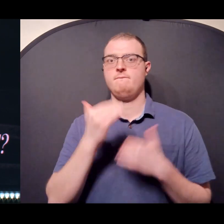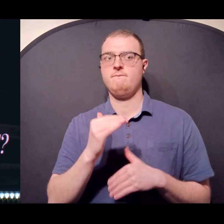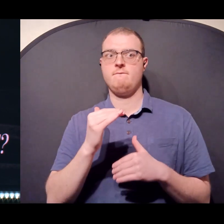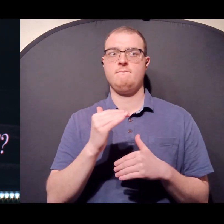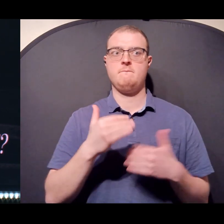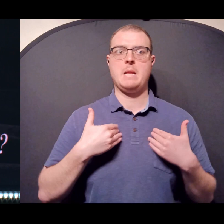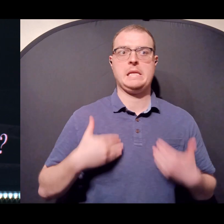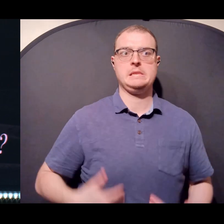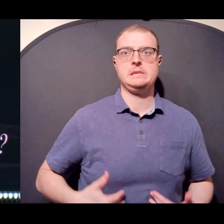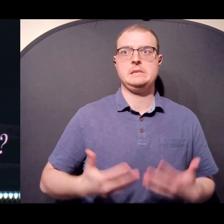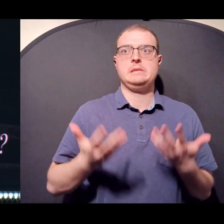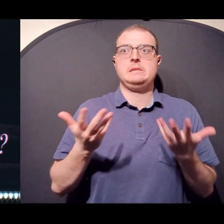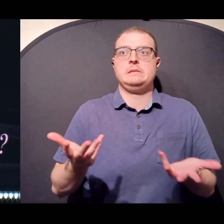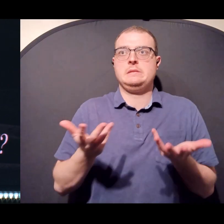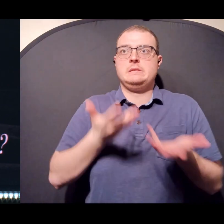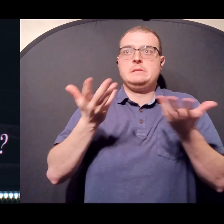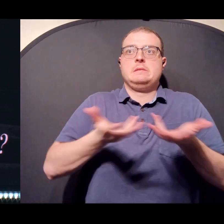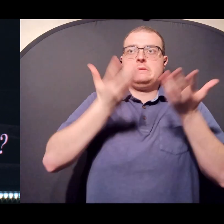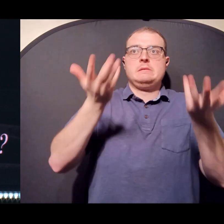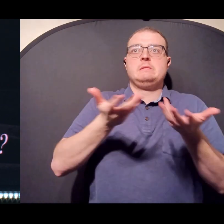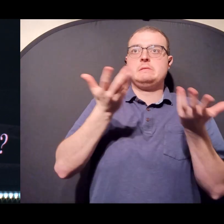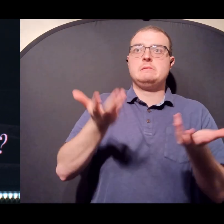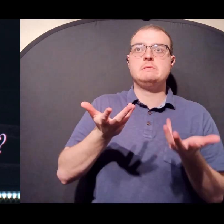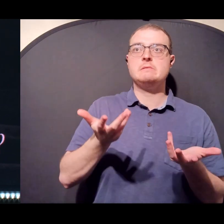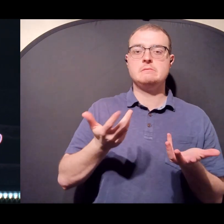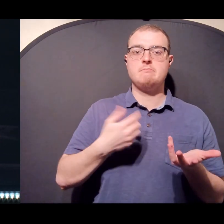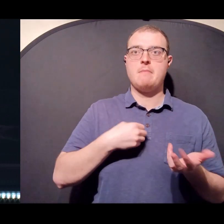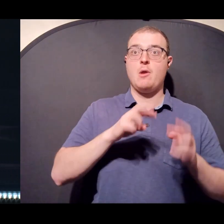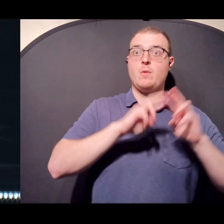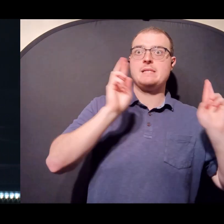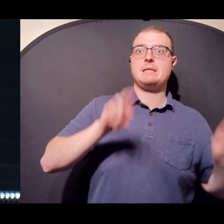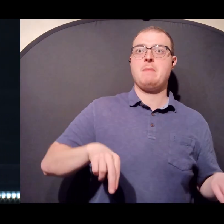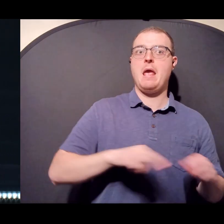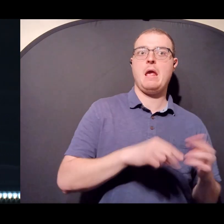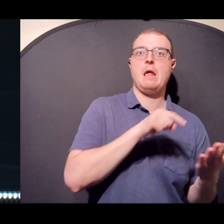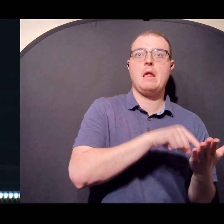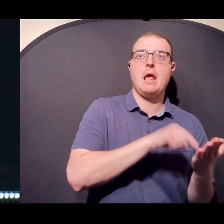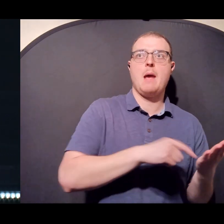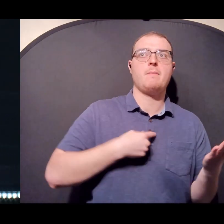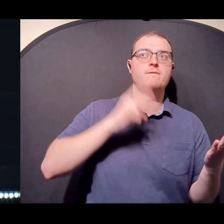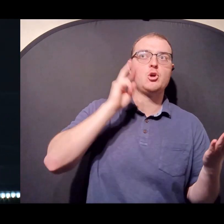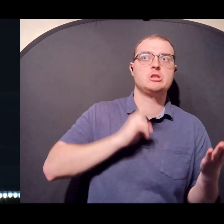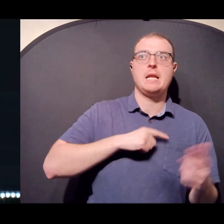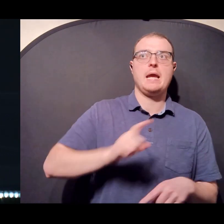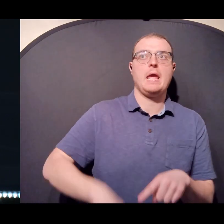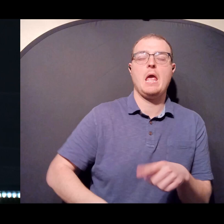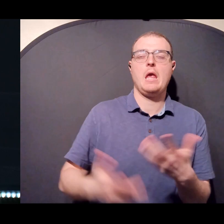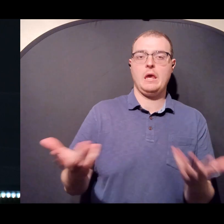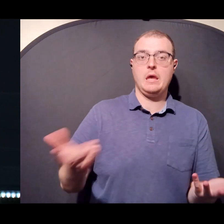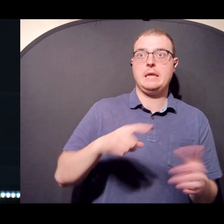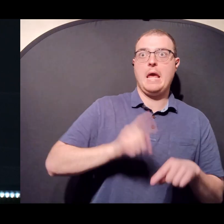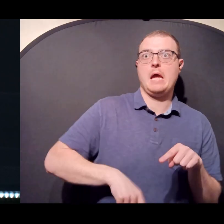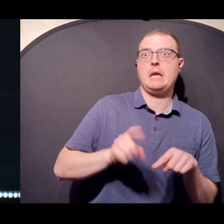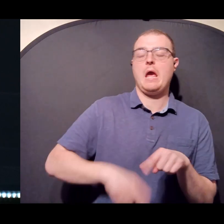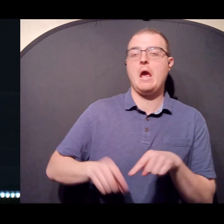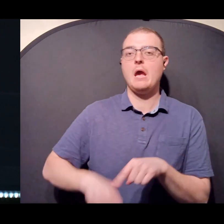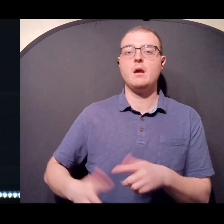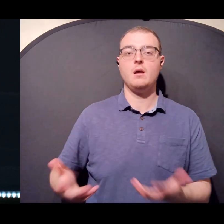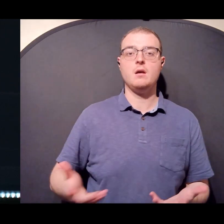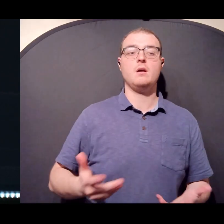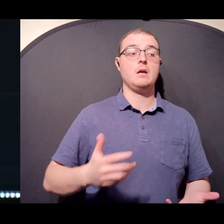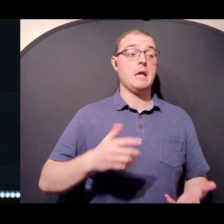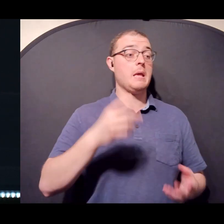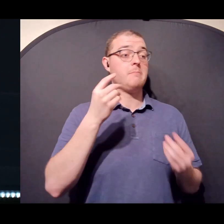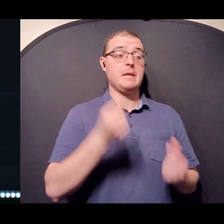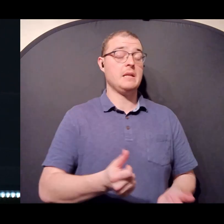own self, her own flesh, her own lack of resume, credentials. Right away, God brings a